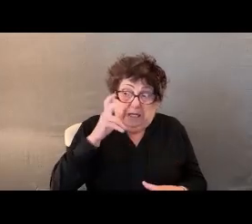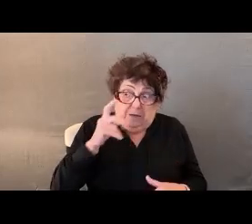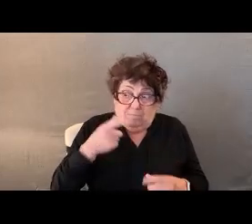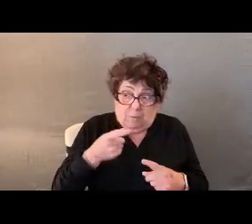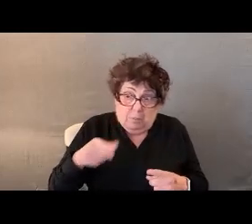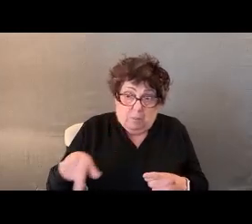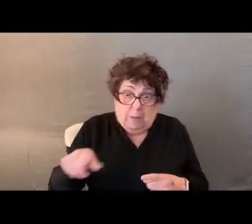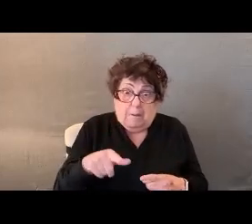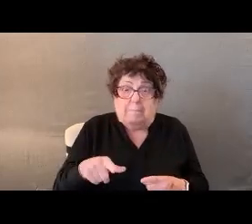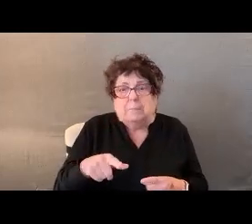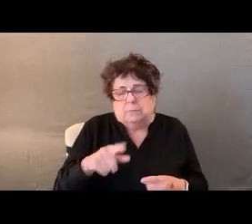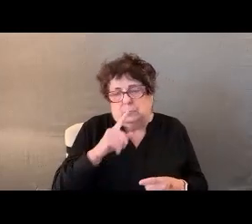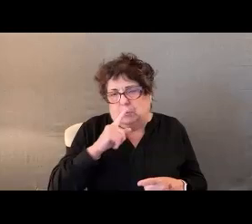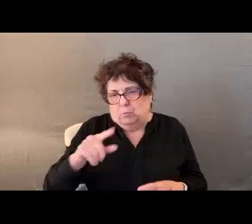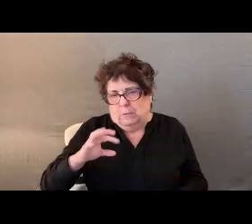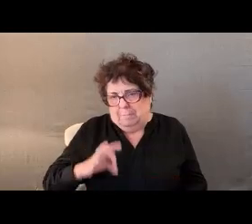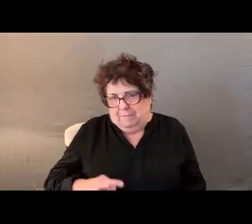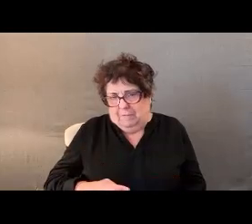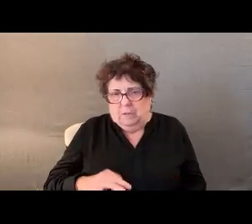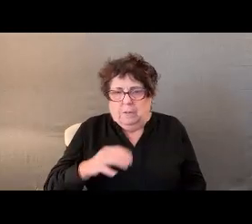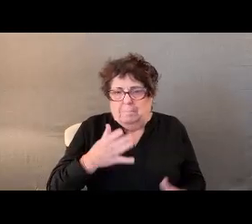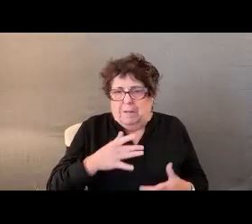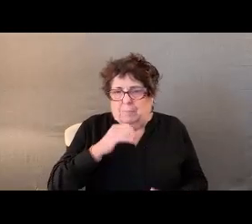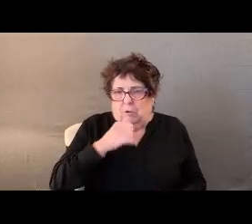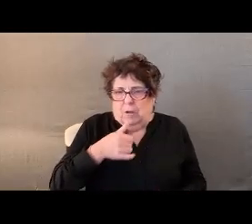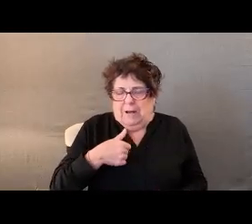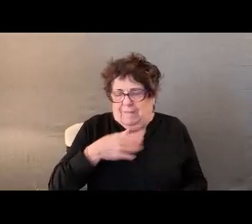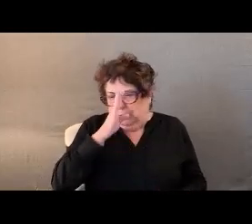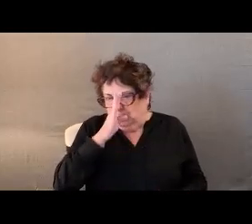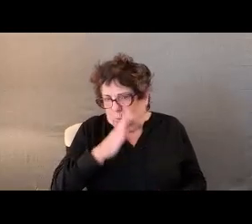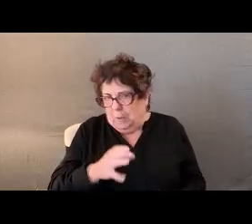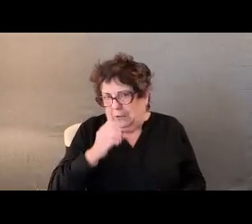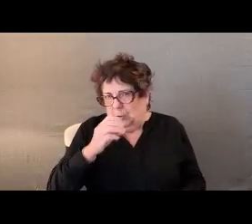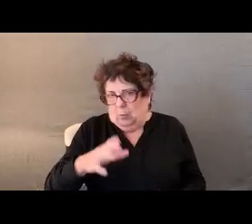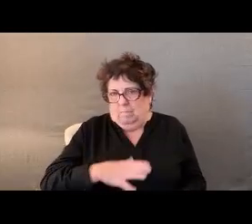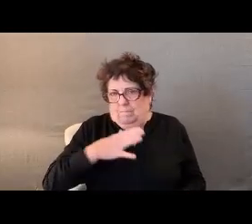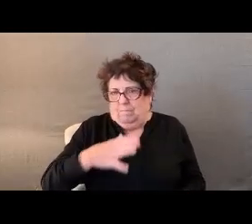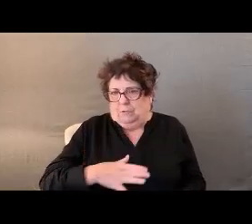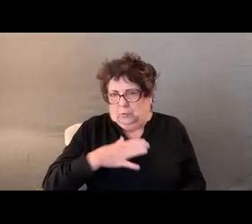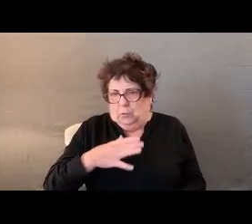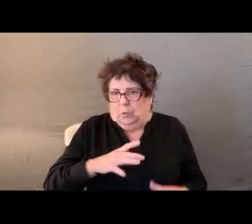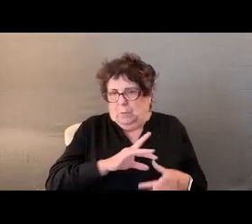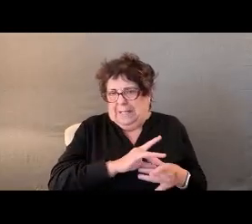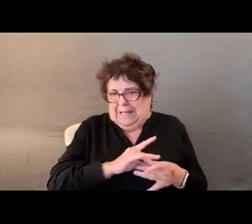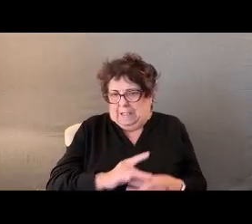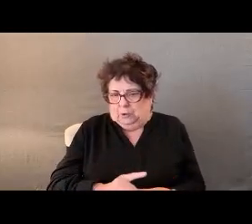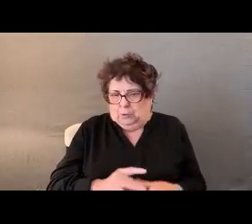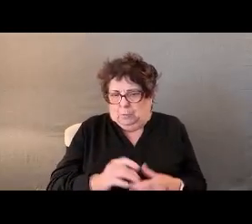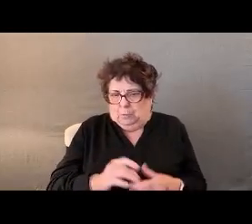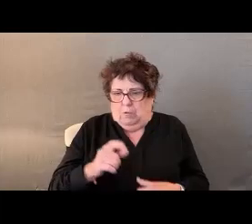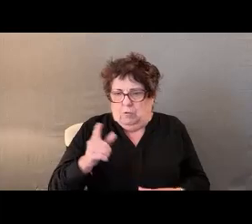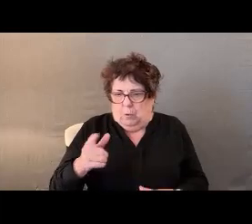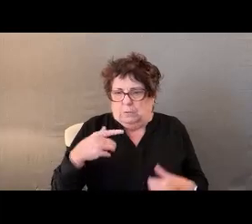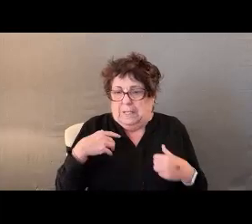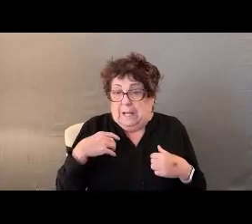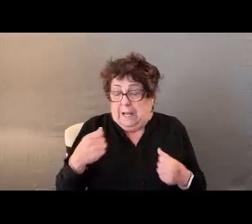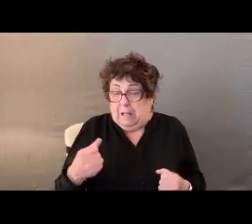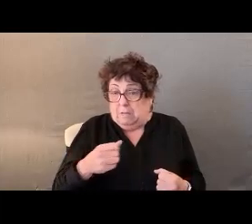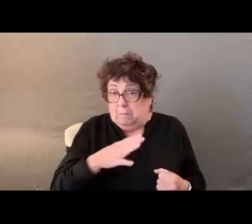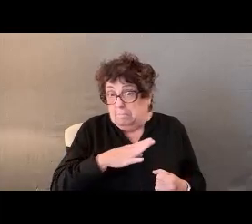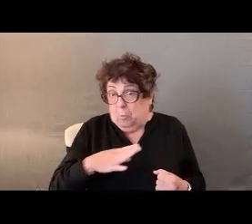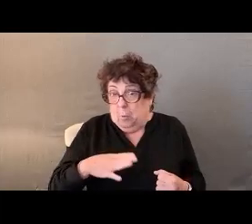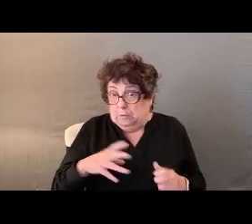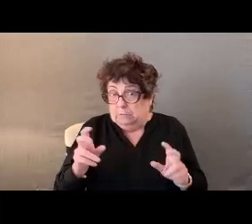necessarily have a direct or official relationship with those healthcare health boards.